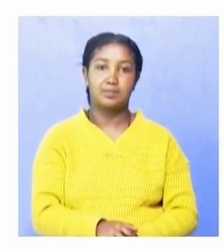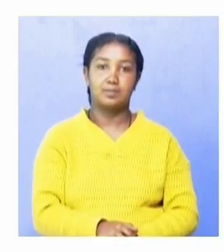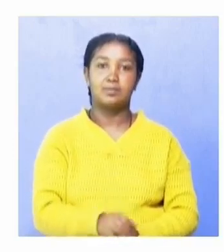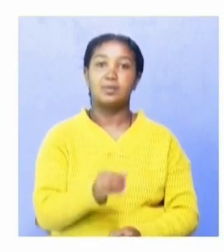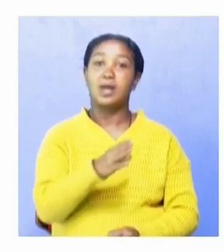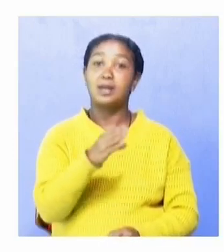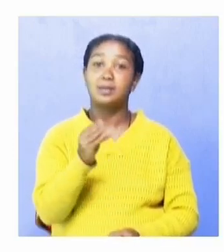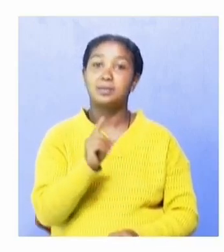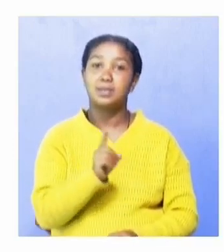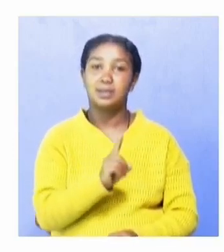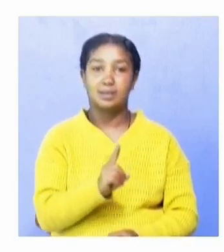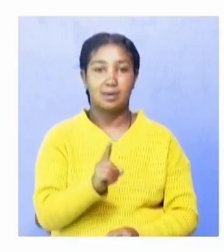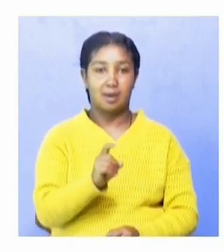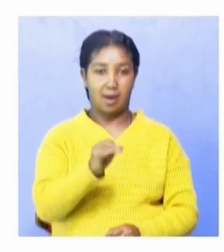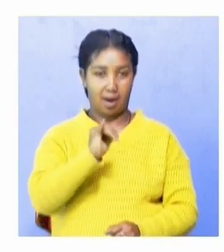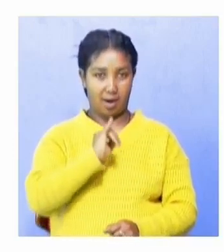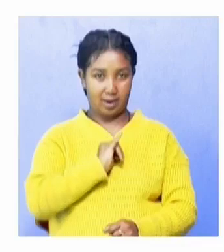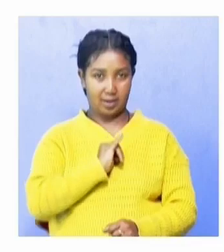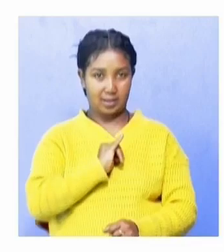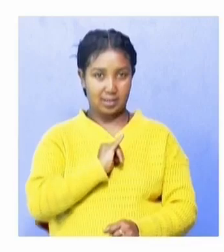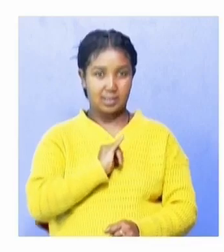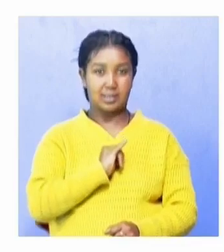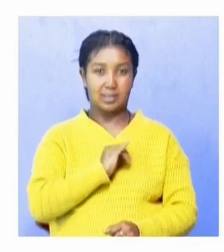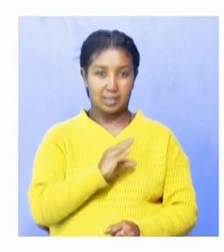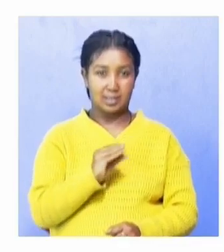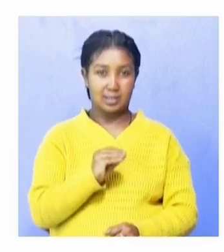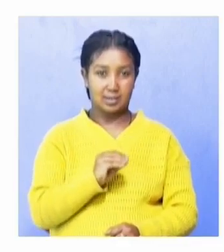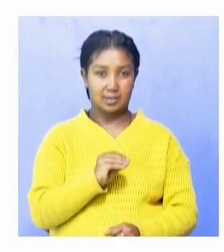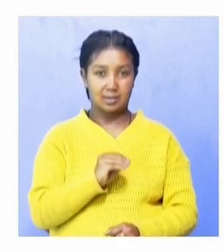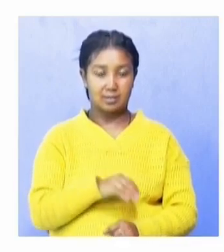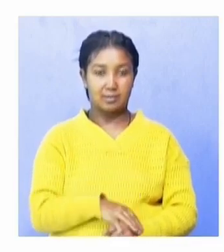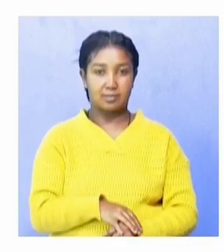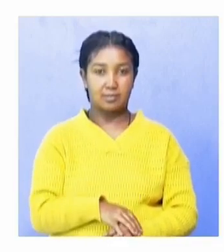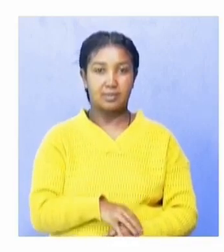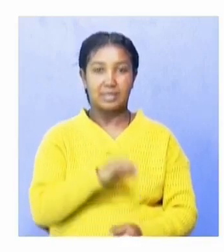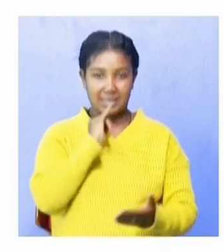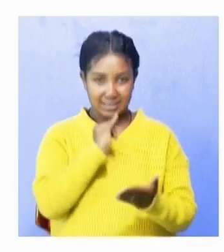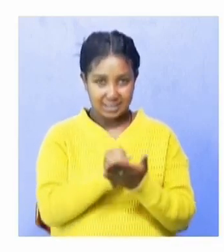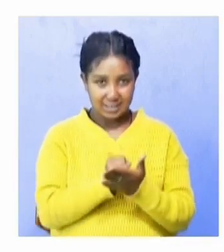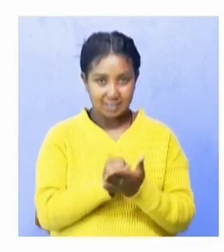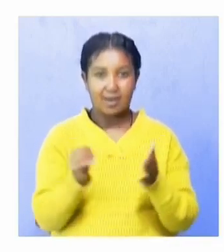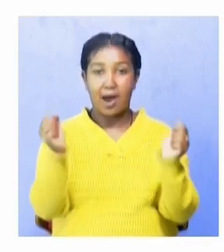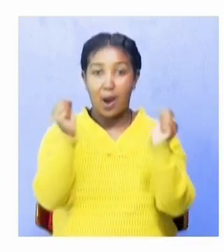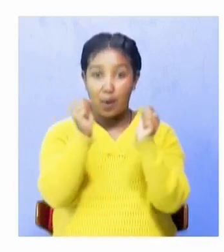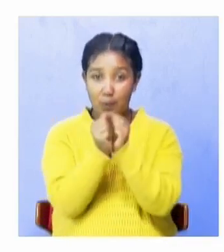and I, and also we can say here it.